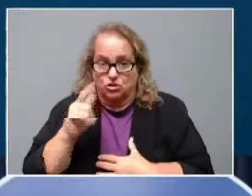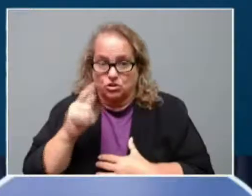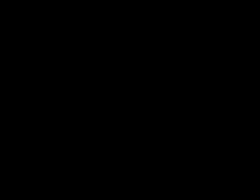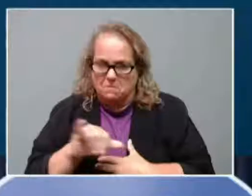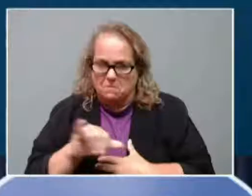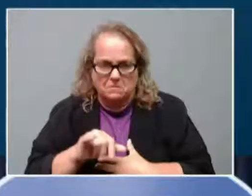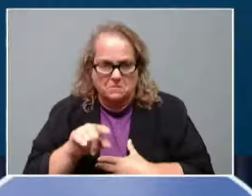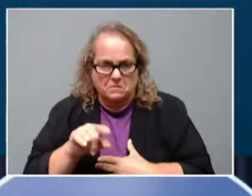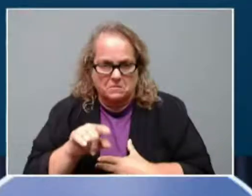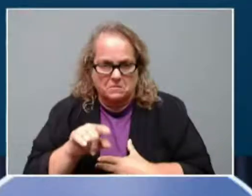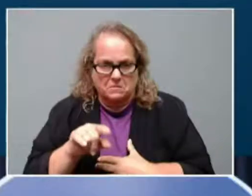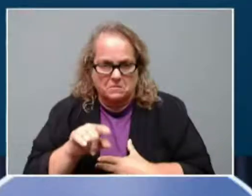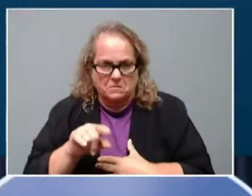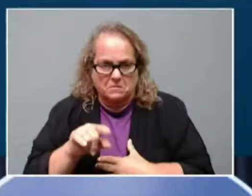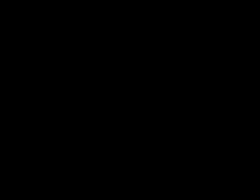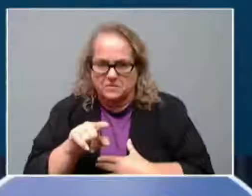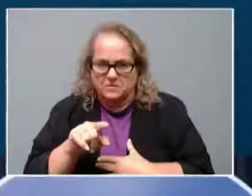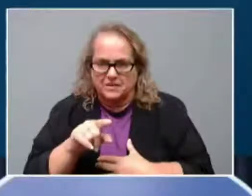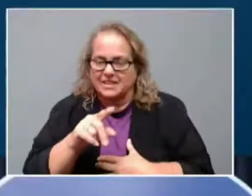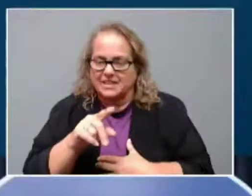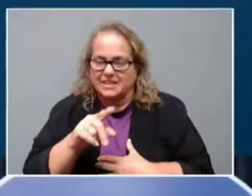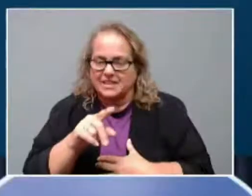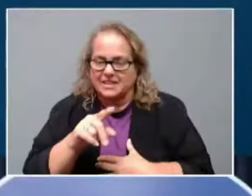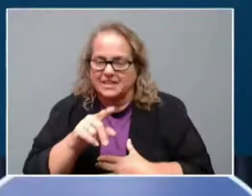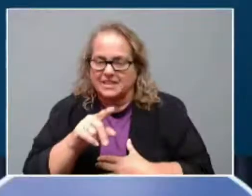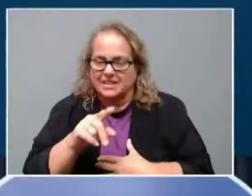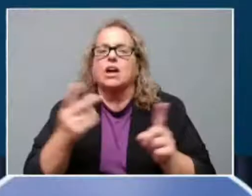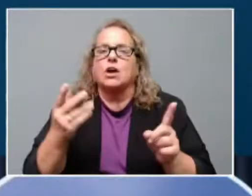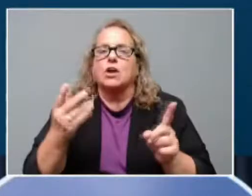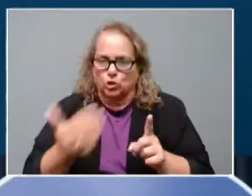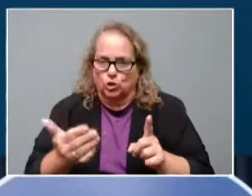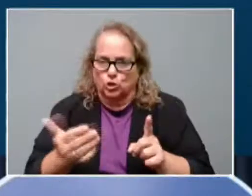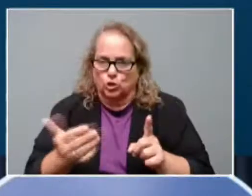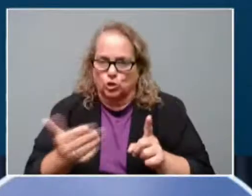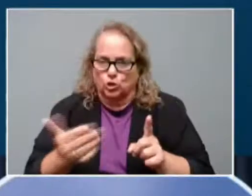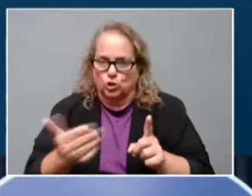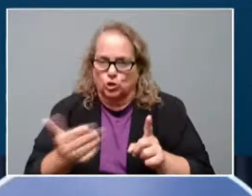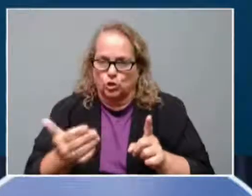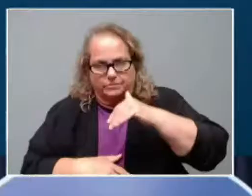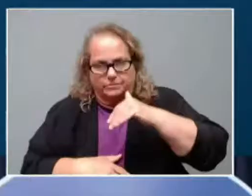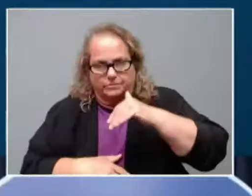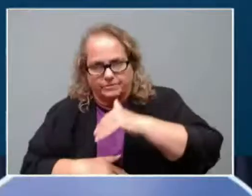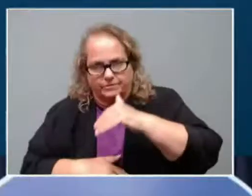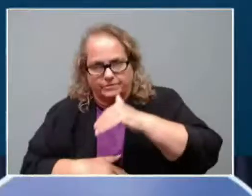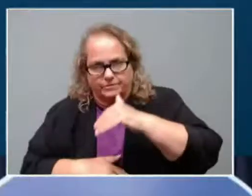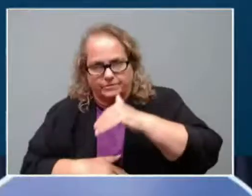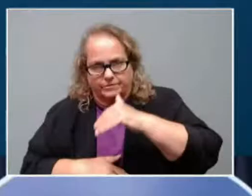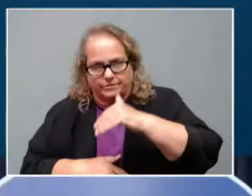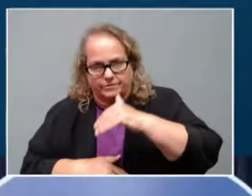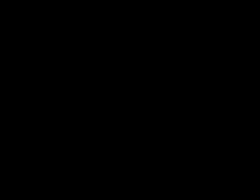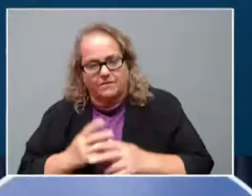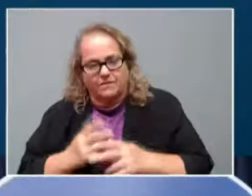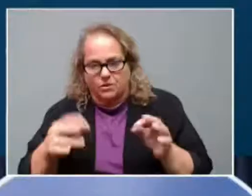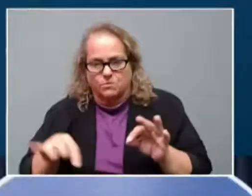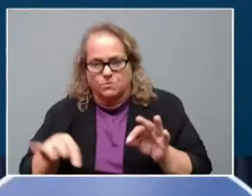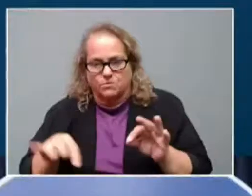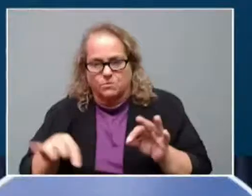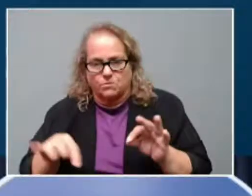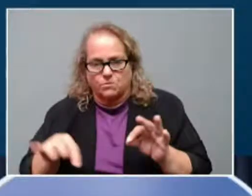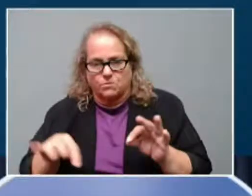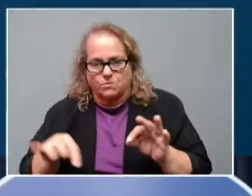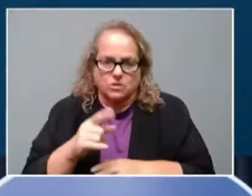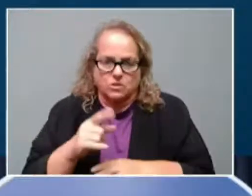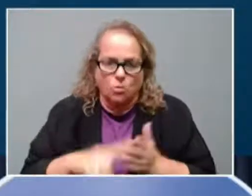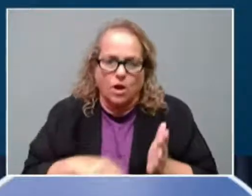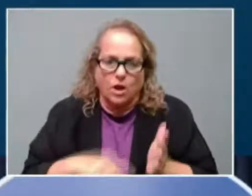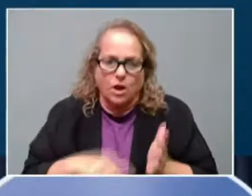we've been saying positively negative. It is declining significantly, and that is again what we